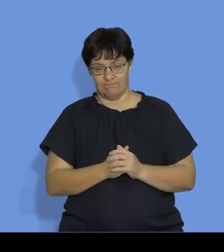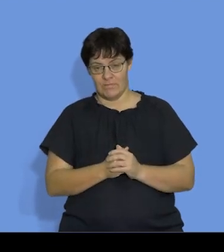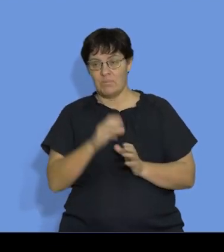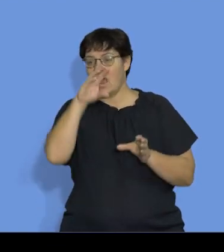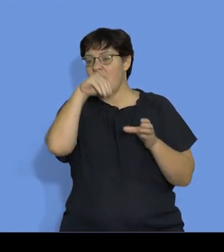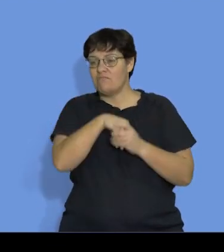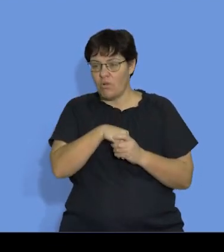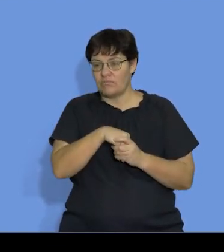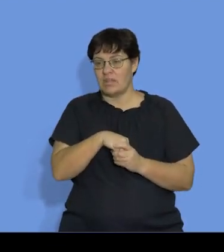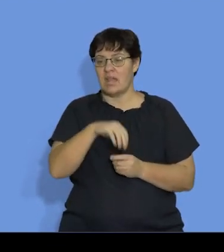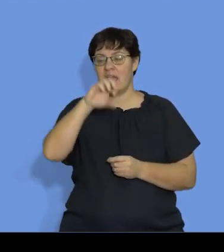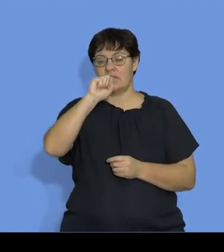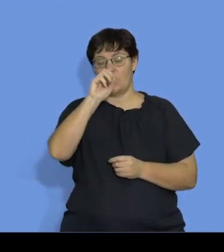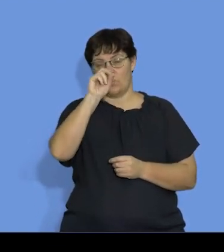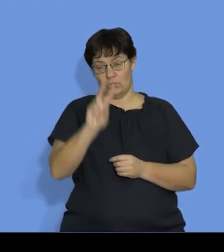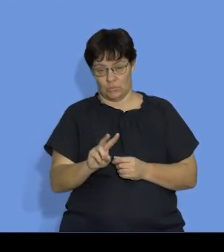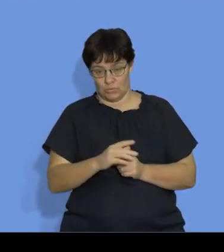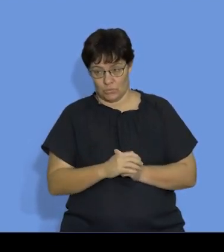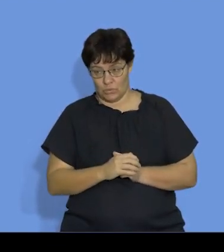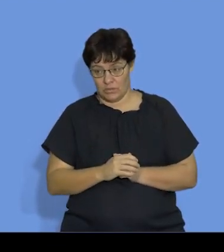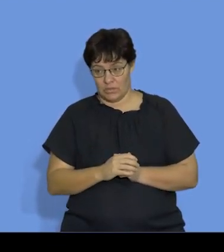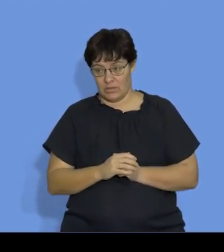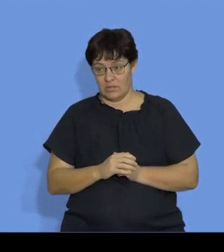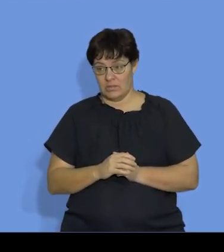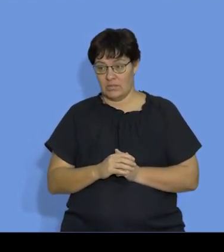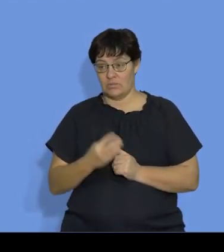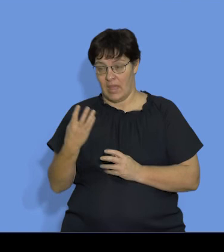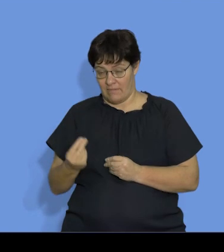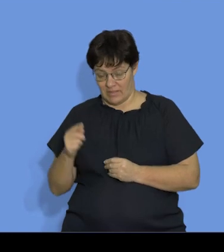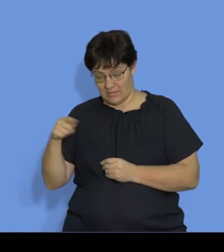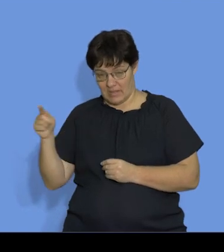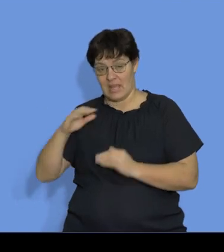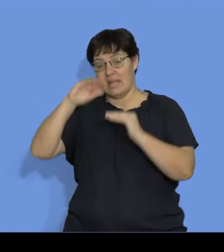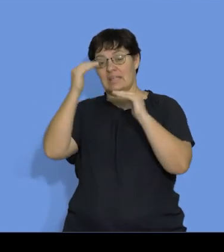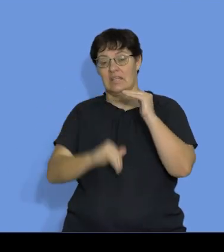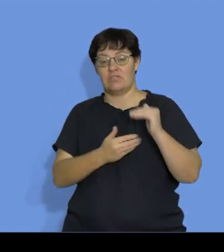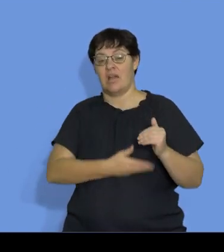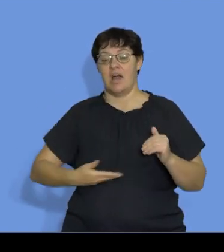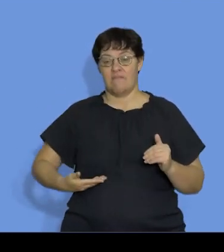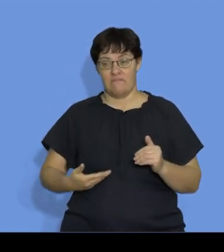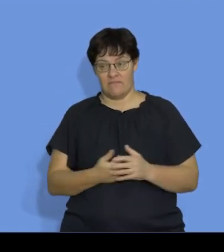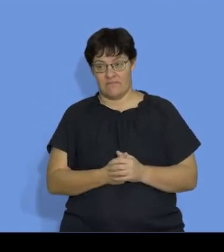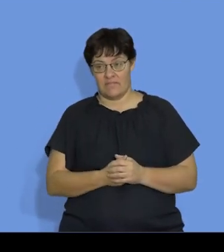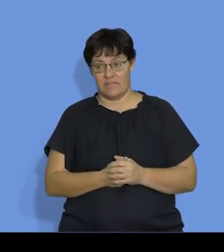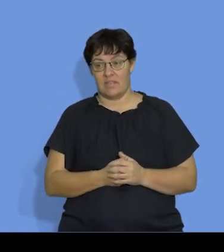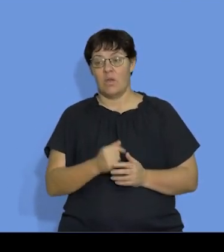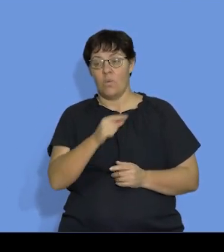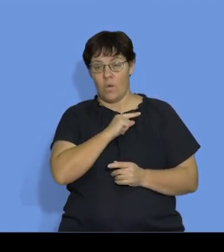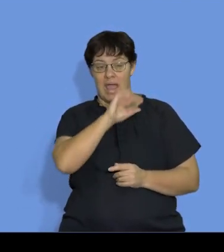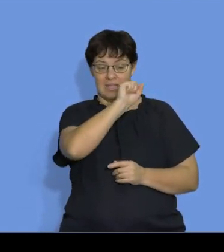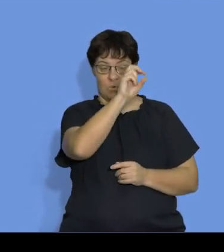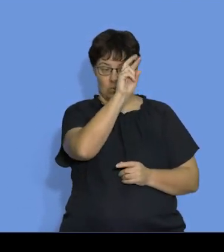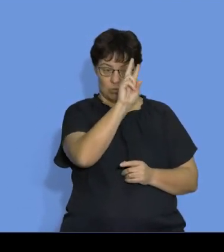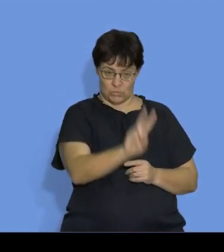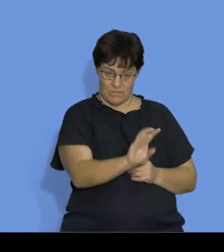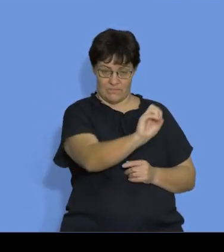dioxide as one of them. So I'll take that as a reduction half reaction because there is sulfur dioxide, okay? And then,